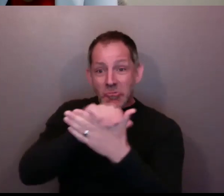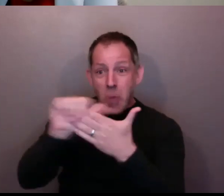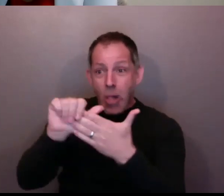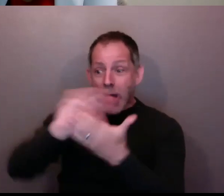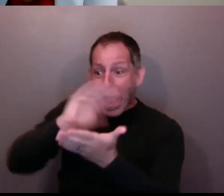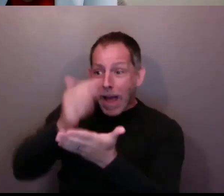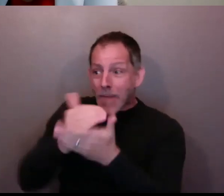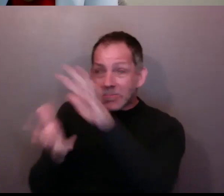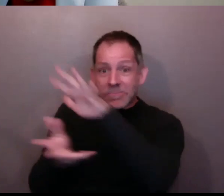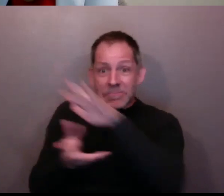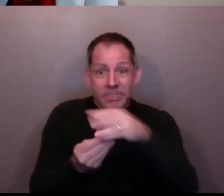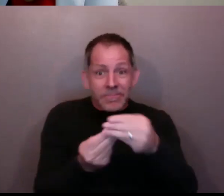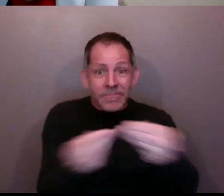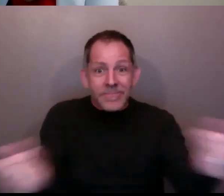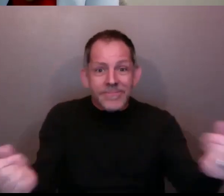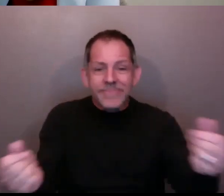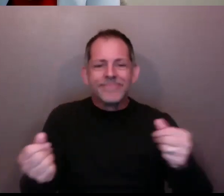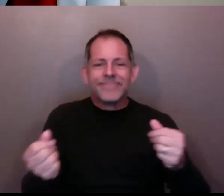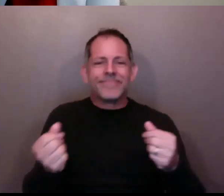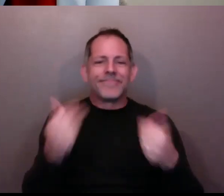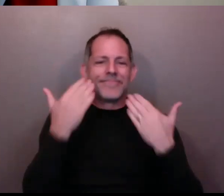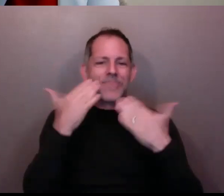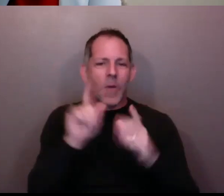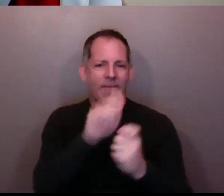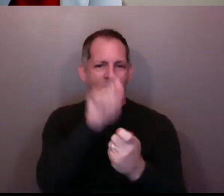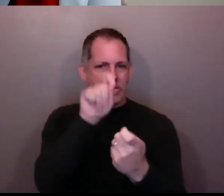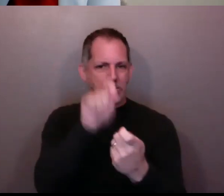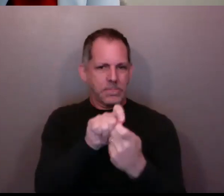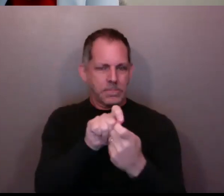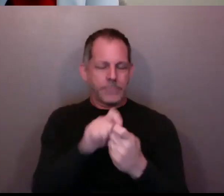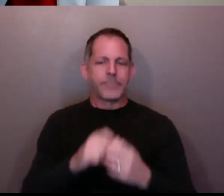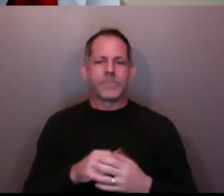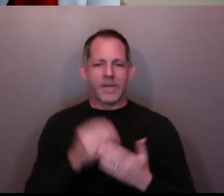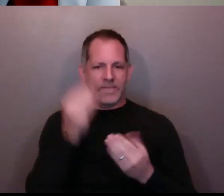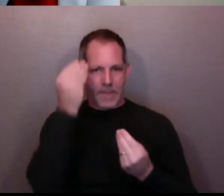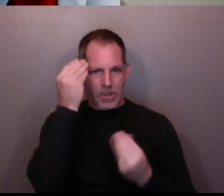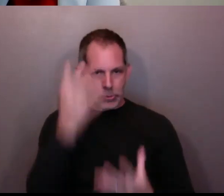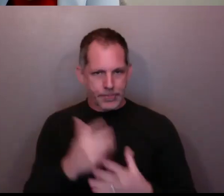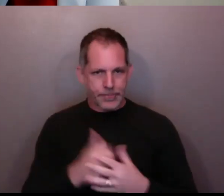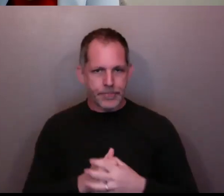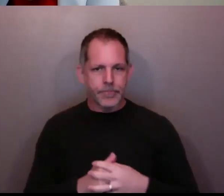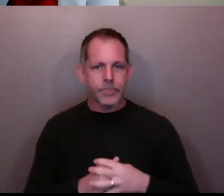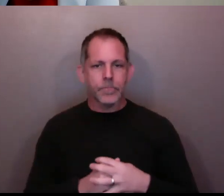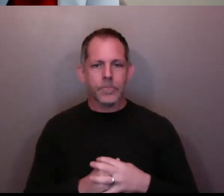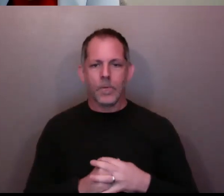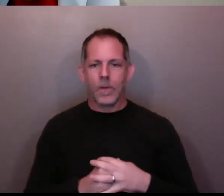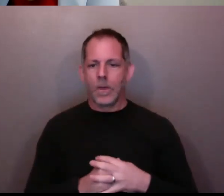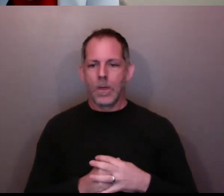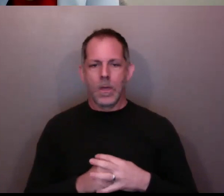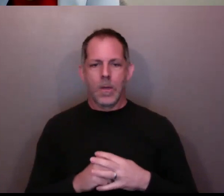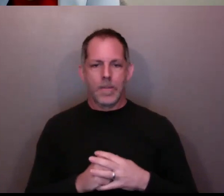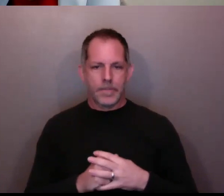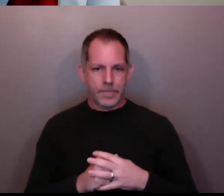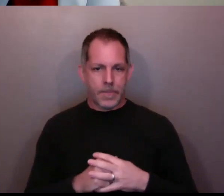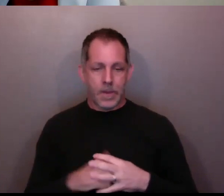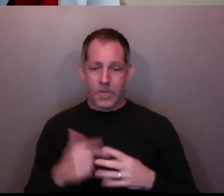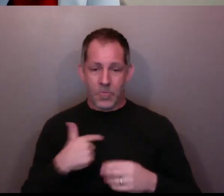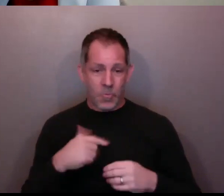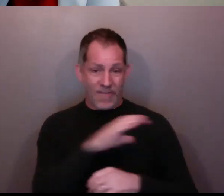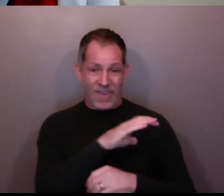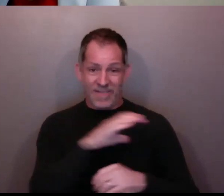our daily activity. We have a whole communications team working on all these matters and coordinating